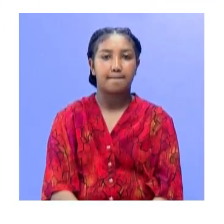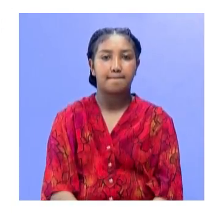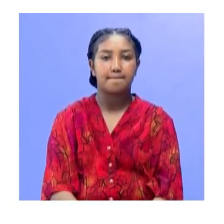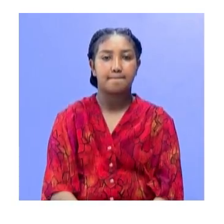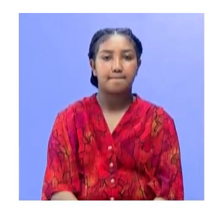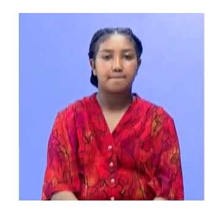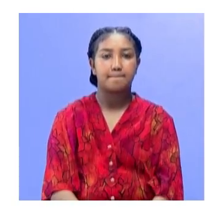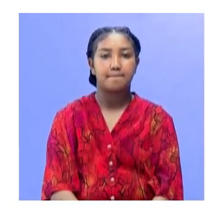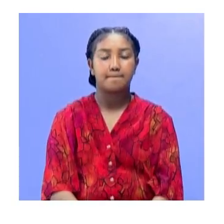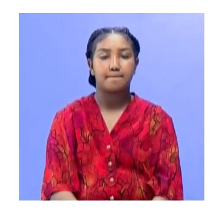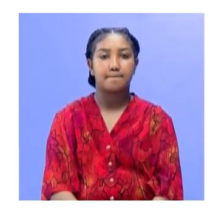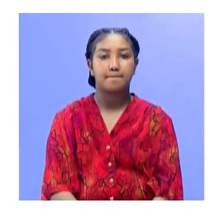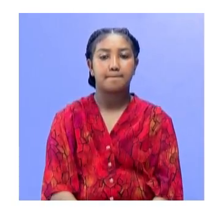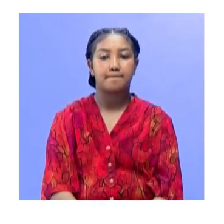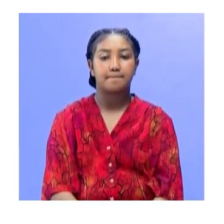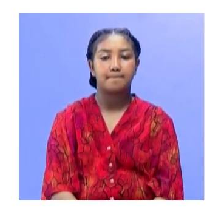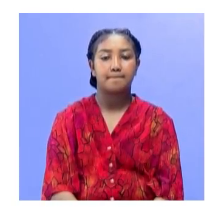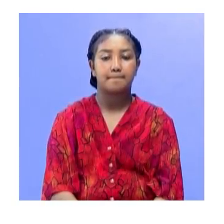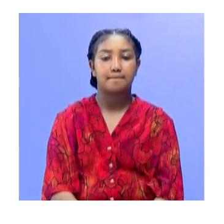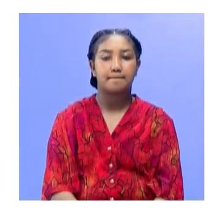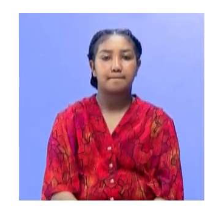Activity 1.